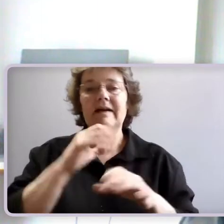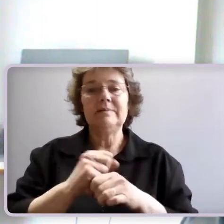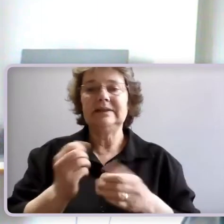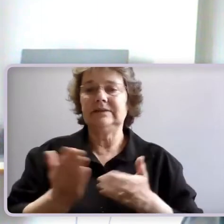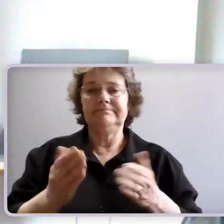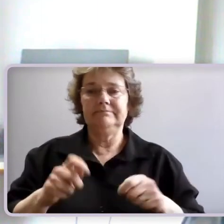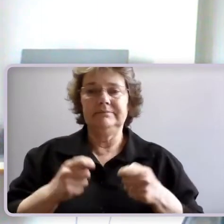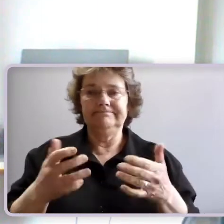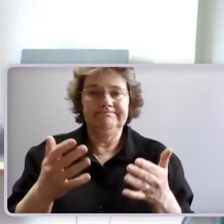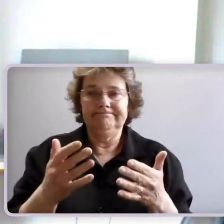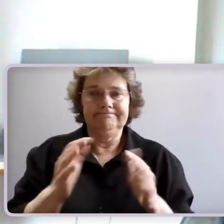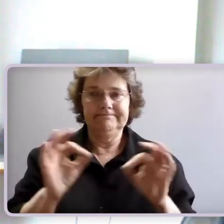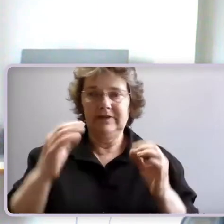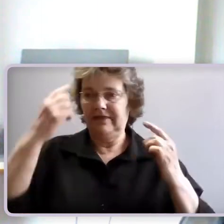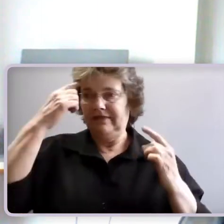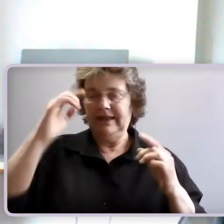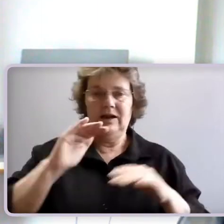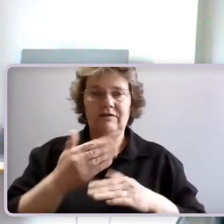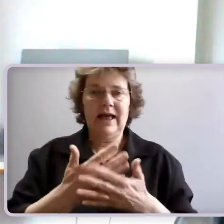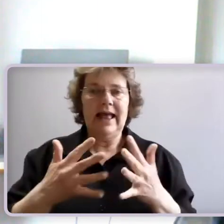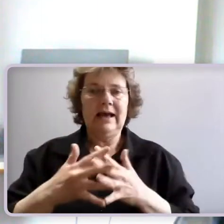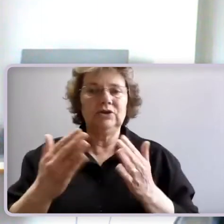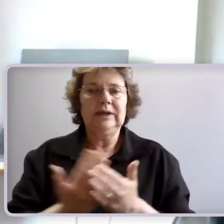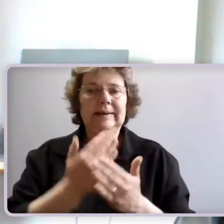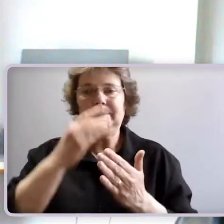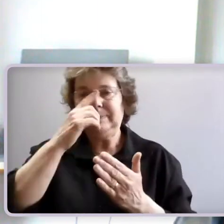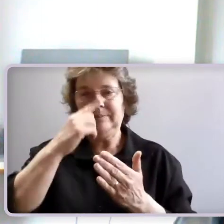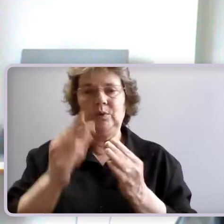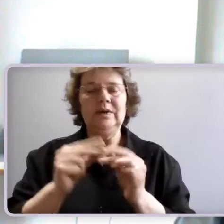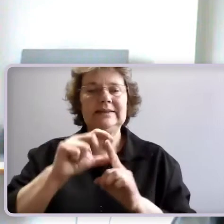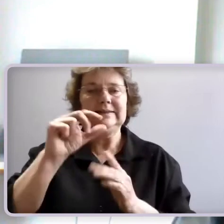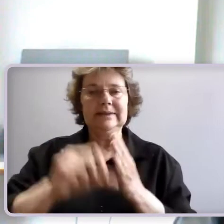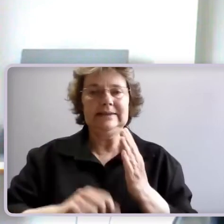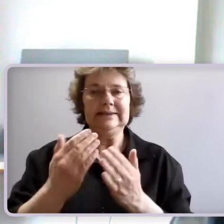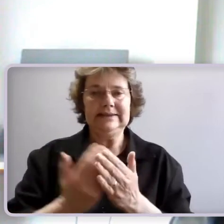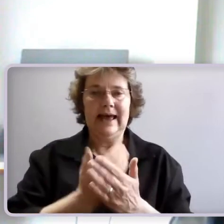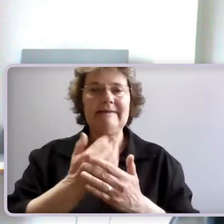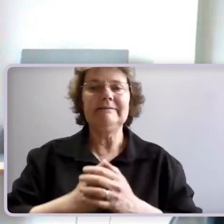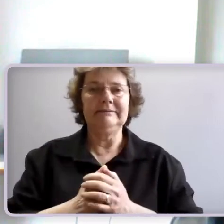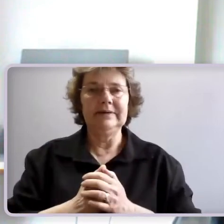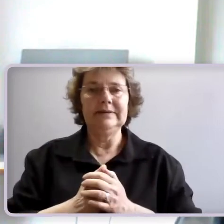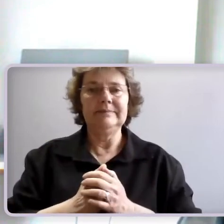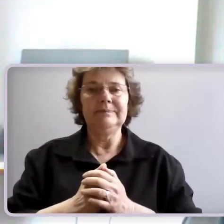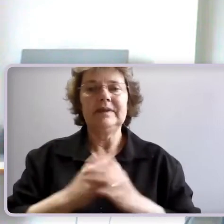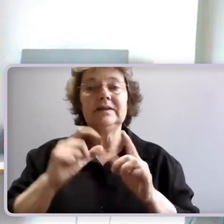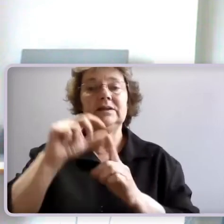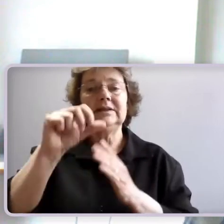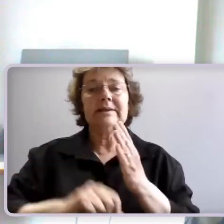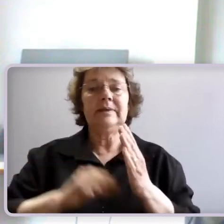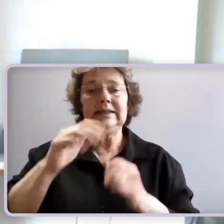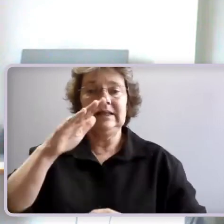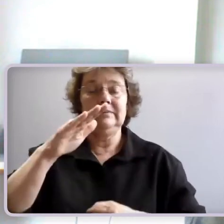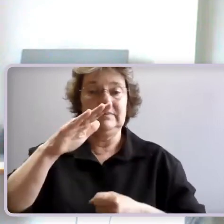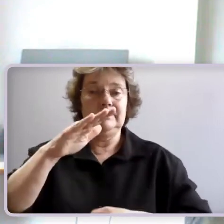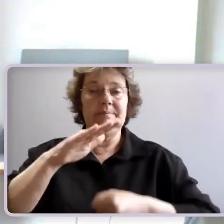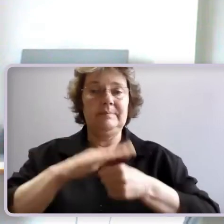disabilities safe. In frustration, disability peak bodies joined together to endorse an open letter to the